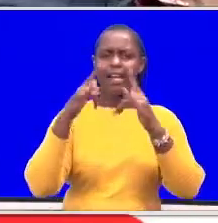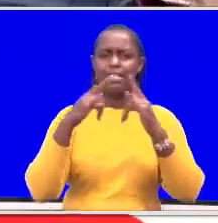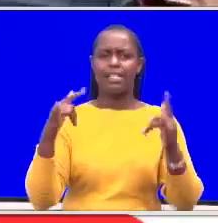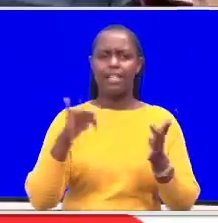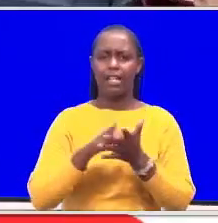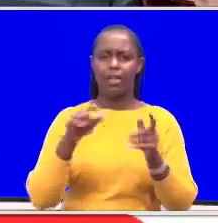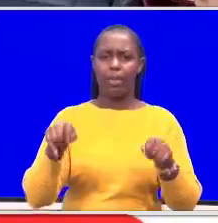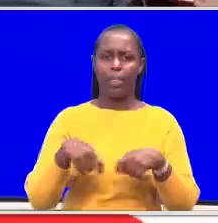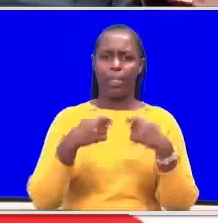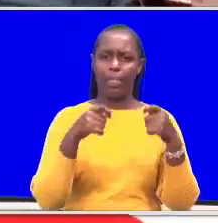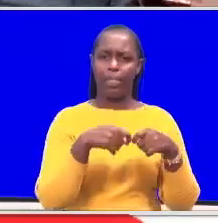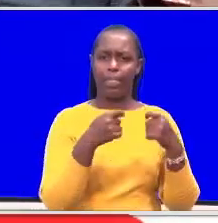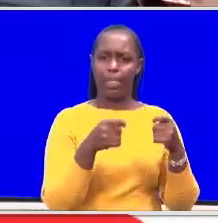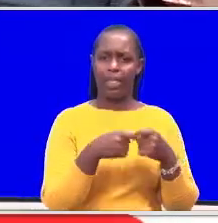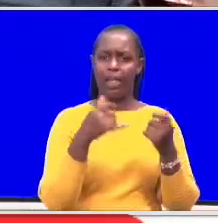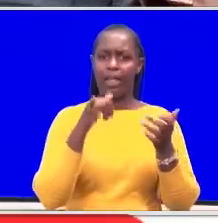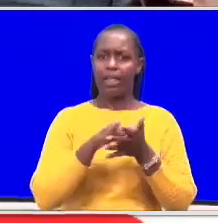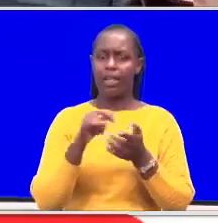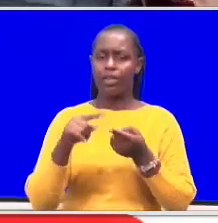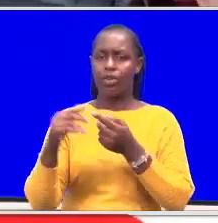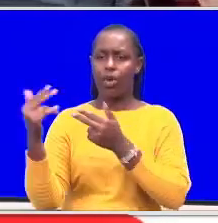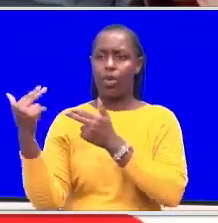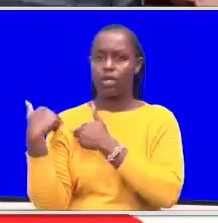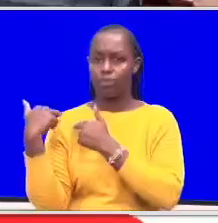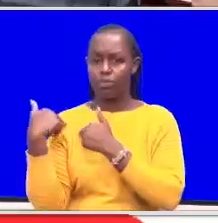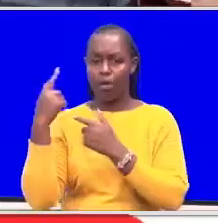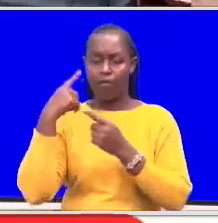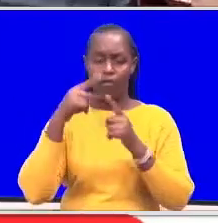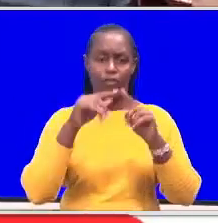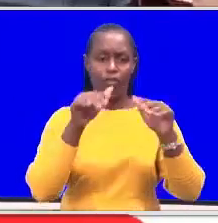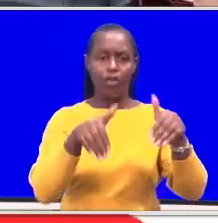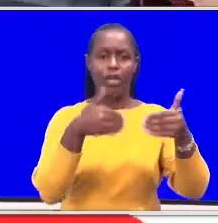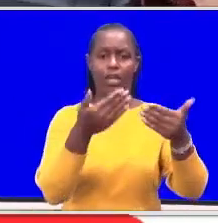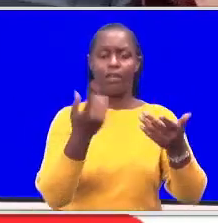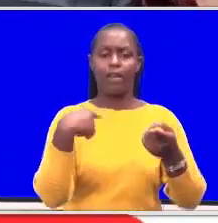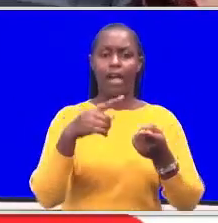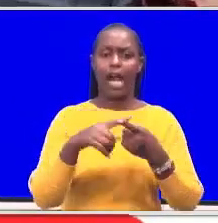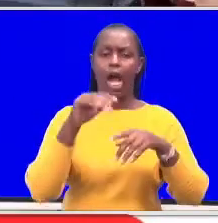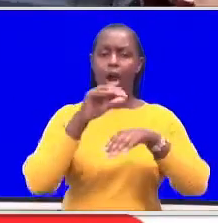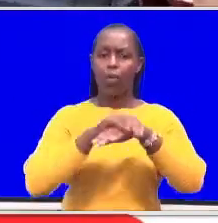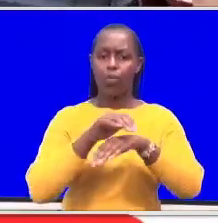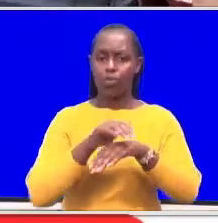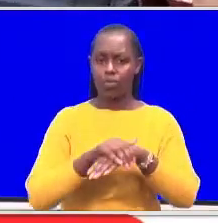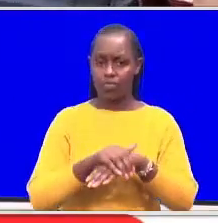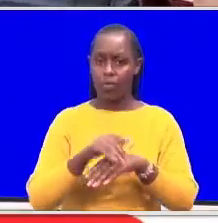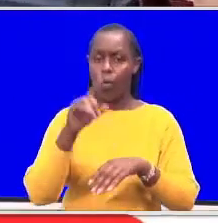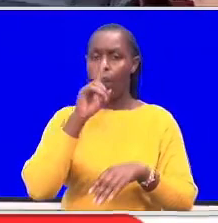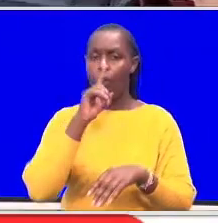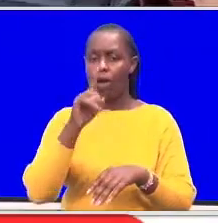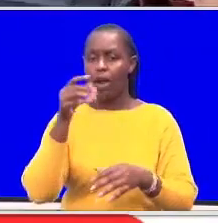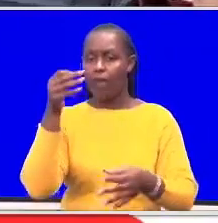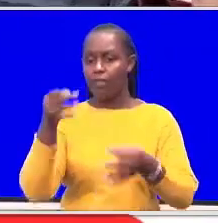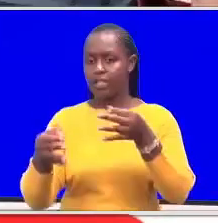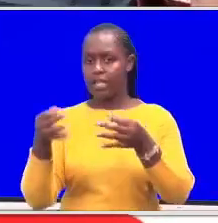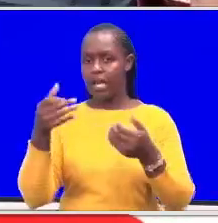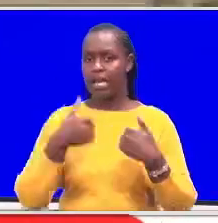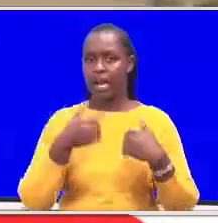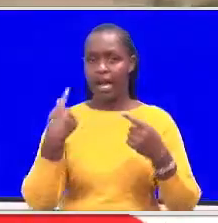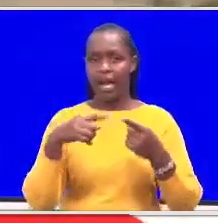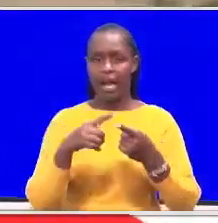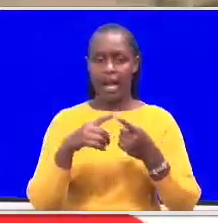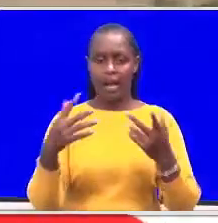that those responsible for giving her a decent, safe and deserving altar of justice had availed to